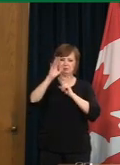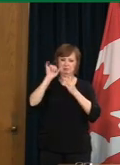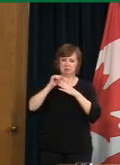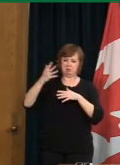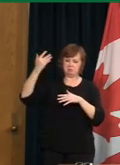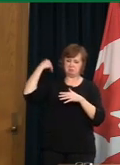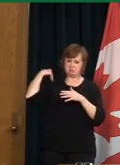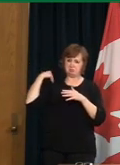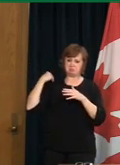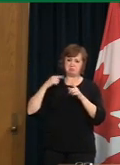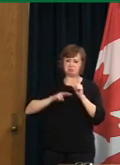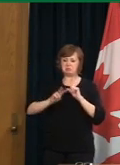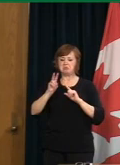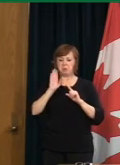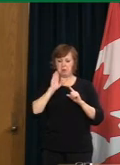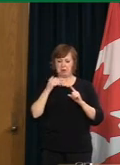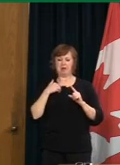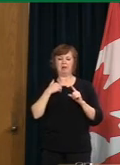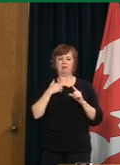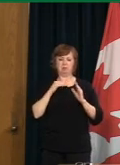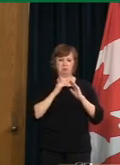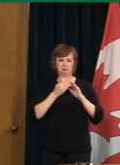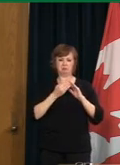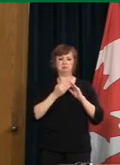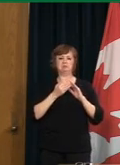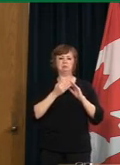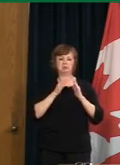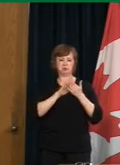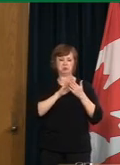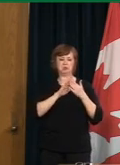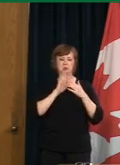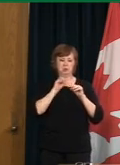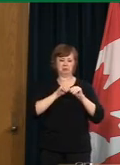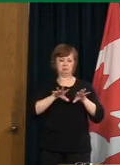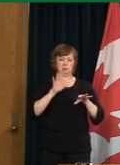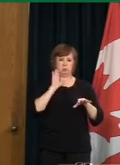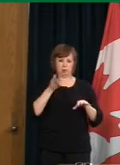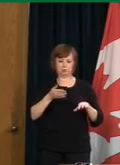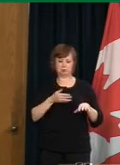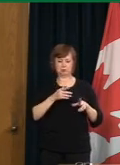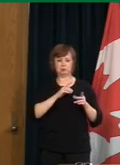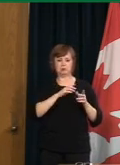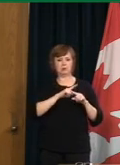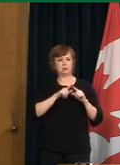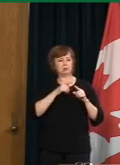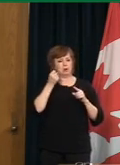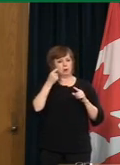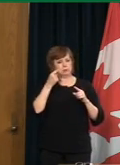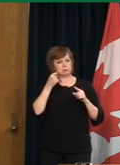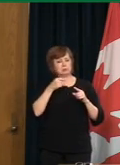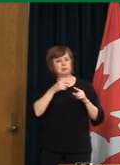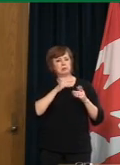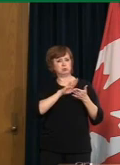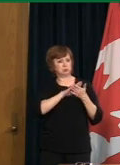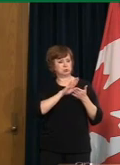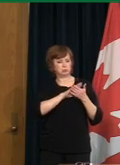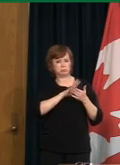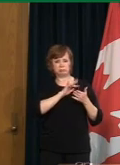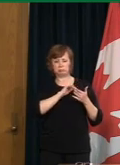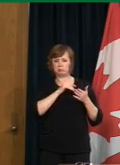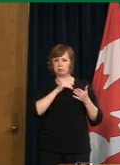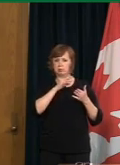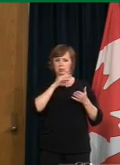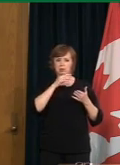but the last 2.5 months have shown that all the layers of protection that schools have protected them from large transmission